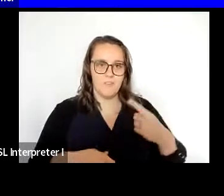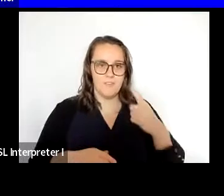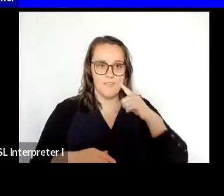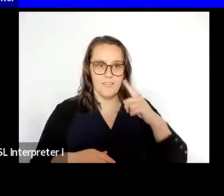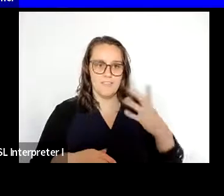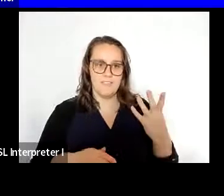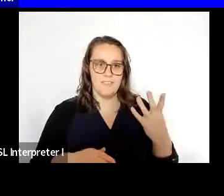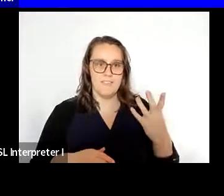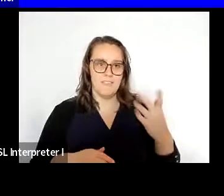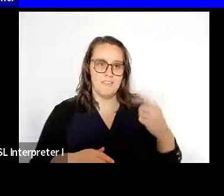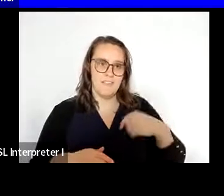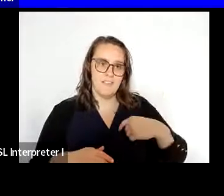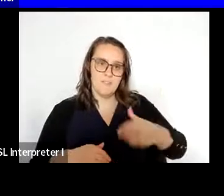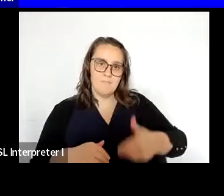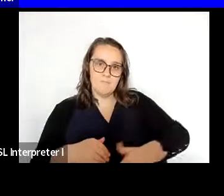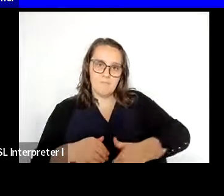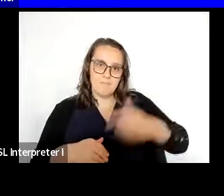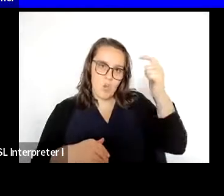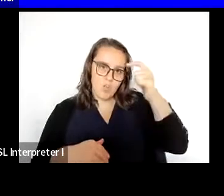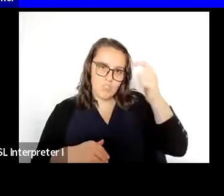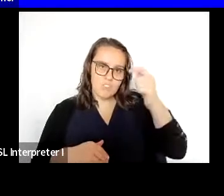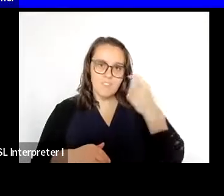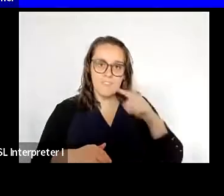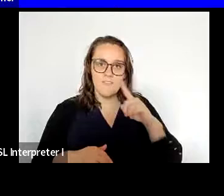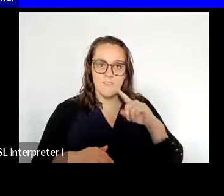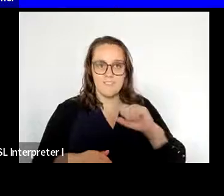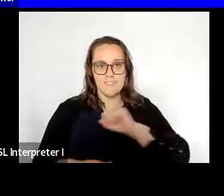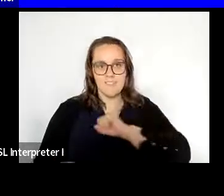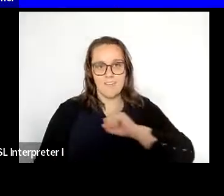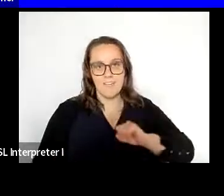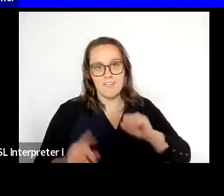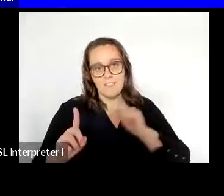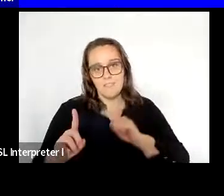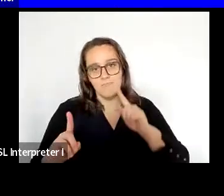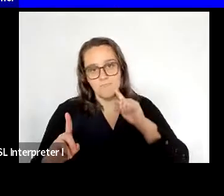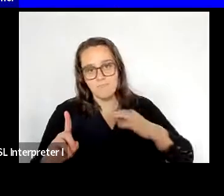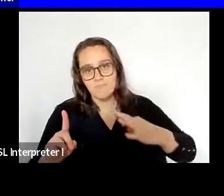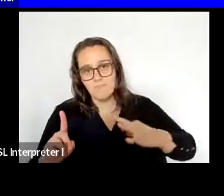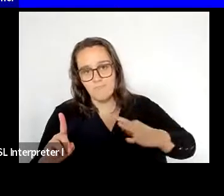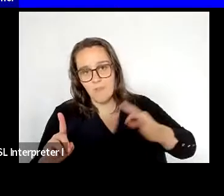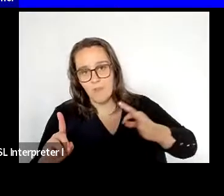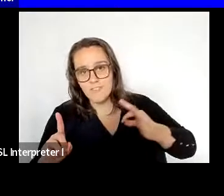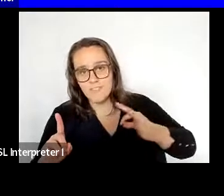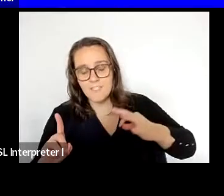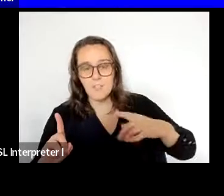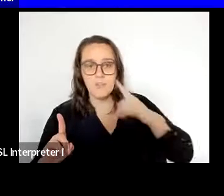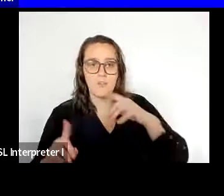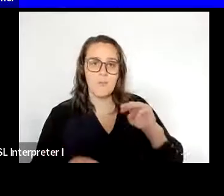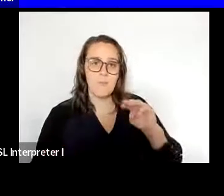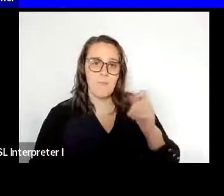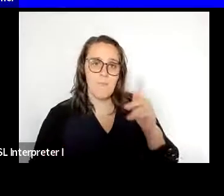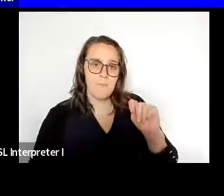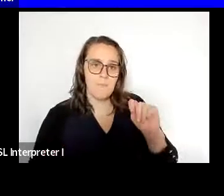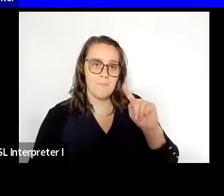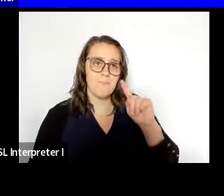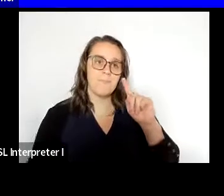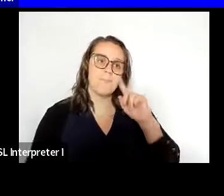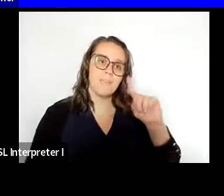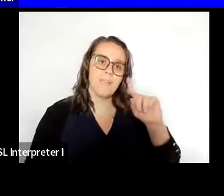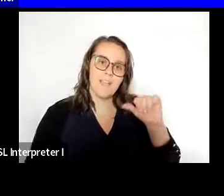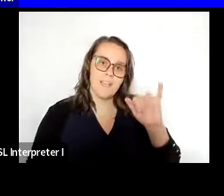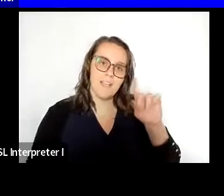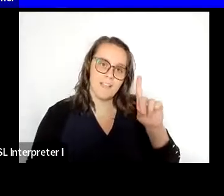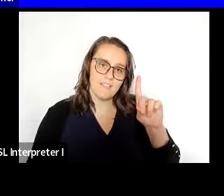the rights of poor and disadvantaged district residents. She volunteered at the Metropolitan Community Aid Council, an organization which provided emergency